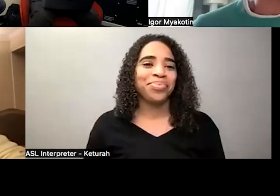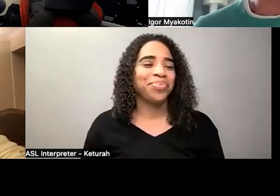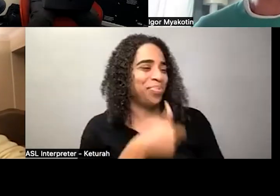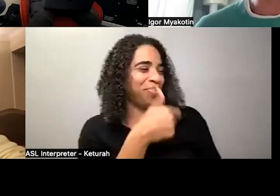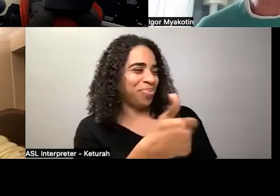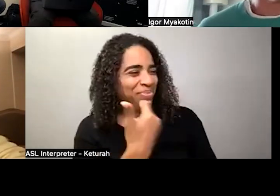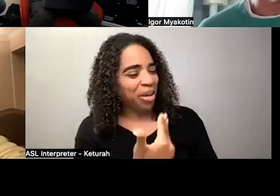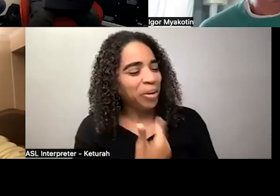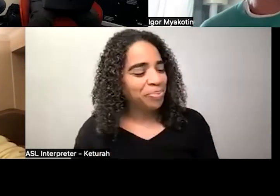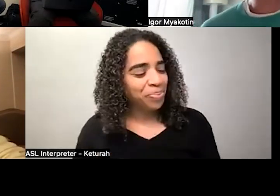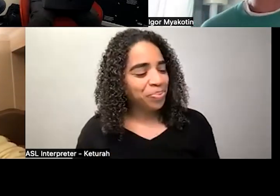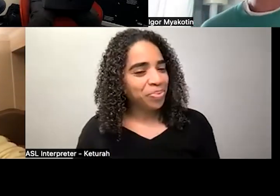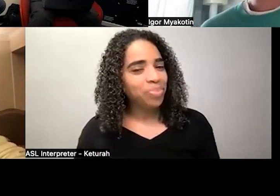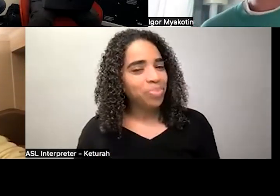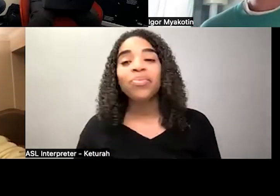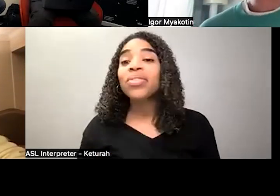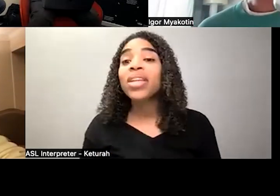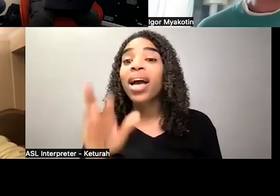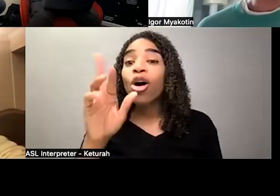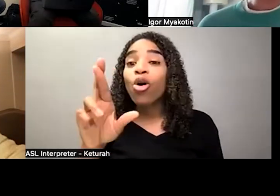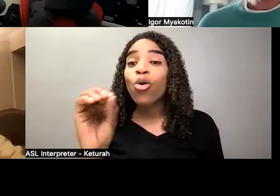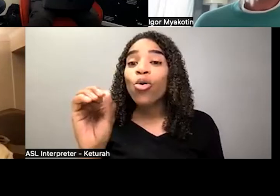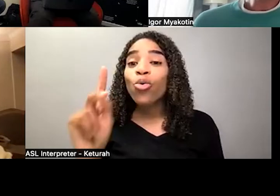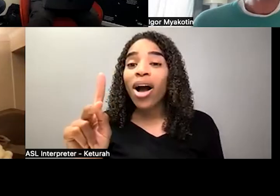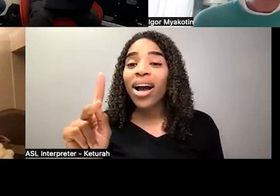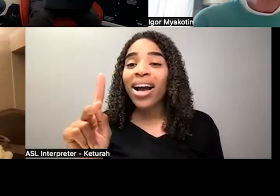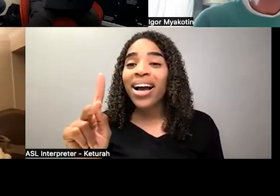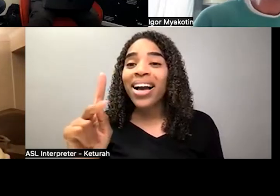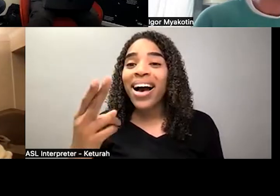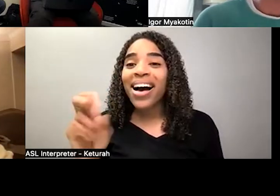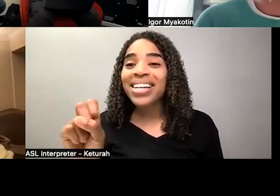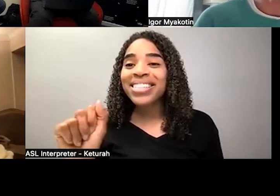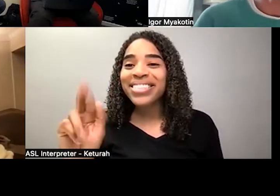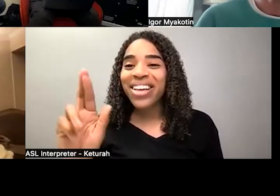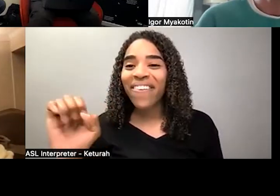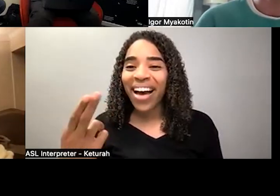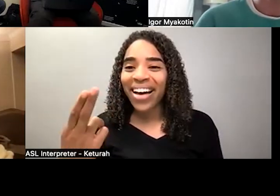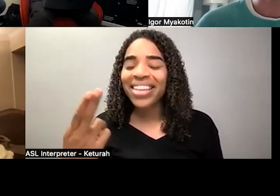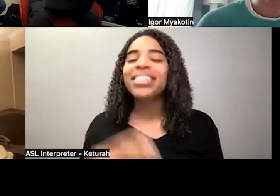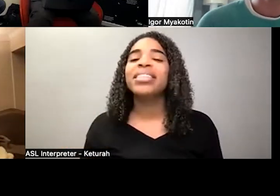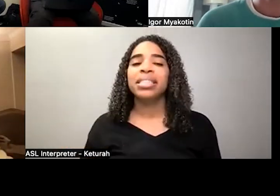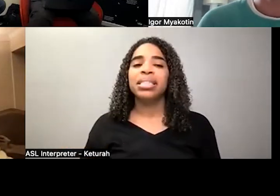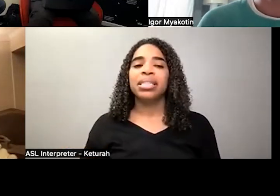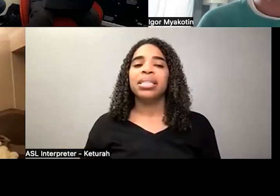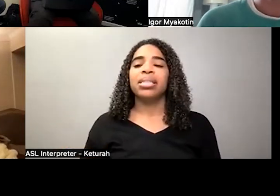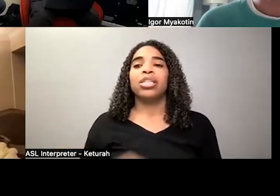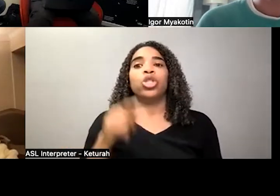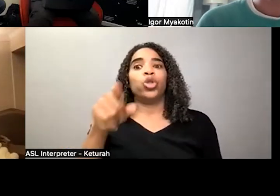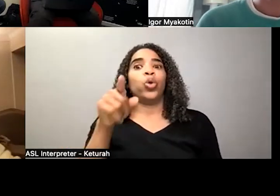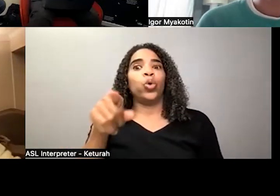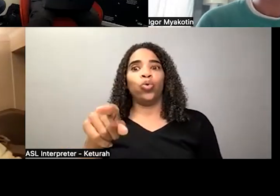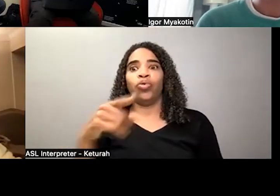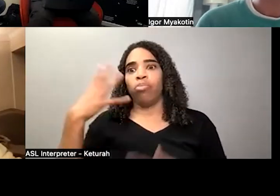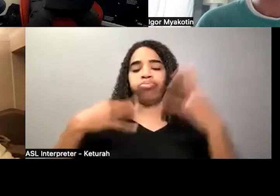absolutely. Rokhsareh, anything that you know, with a journey that has had so many different twists and turns,